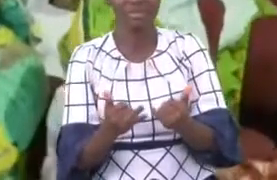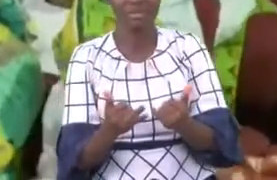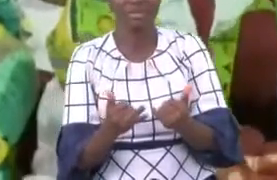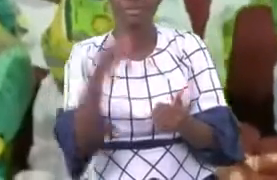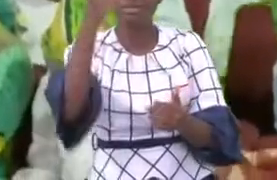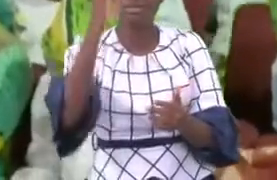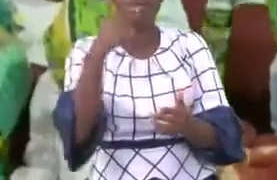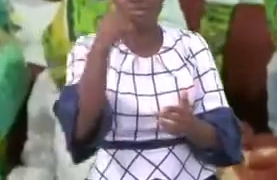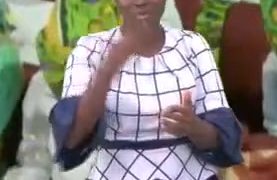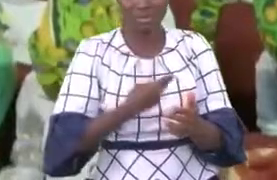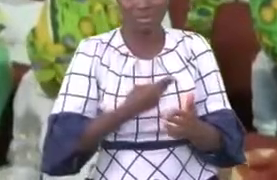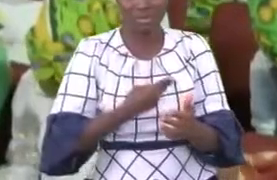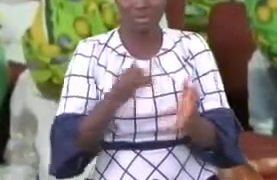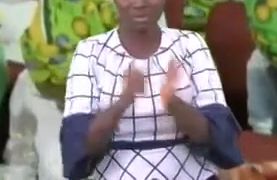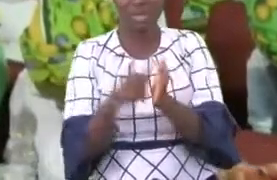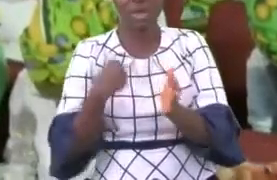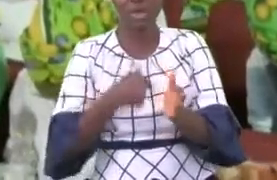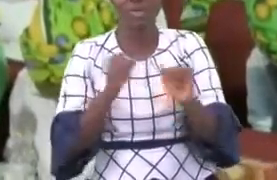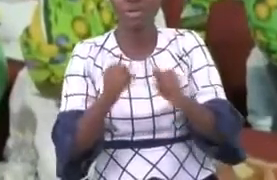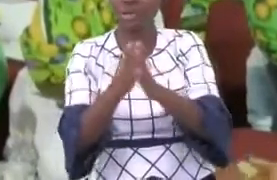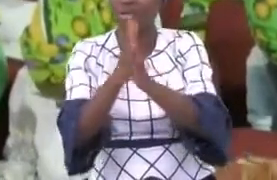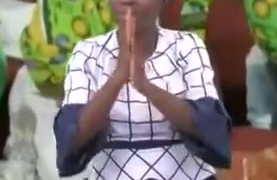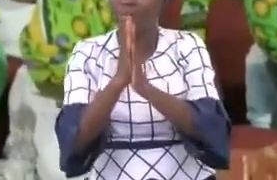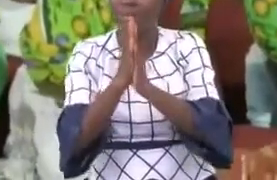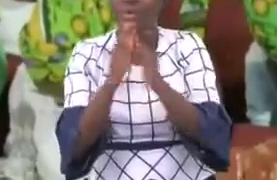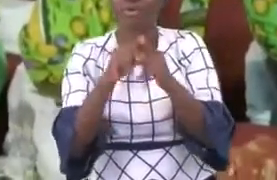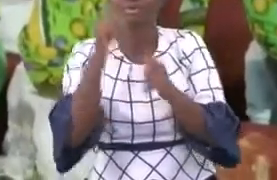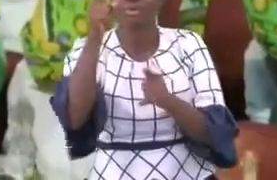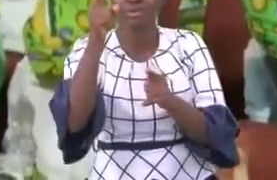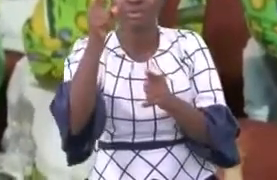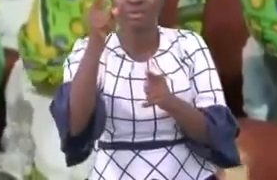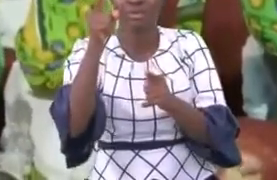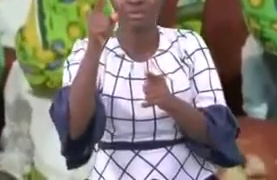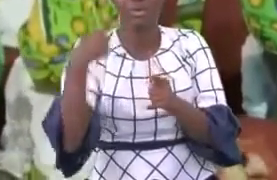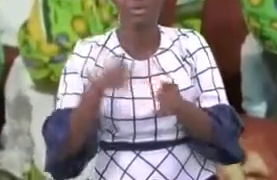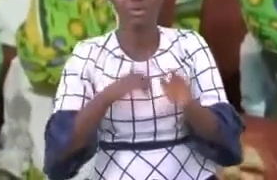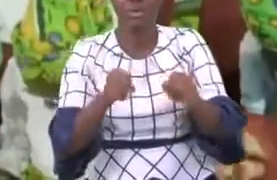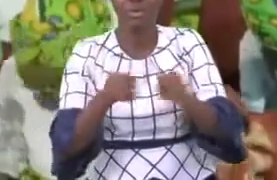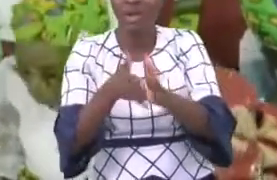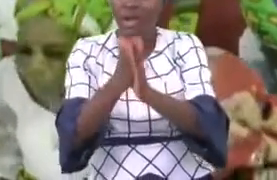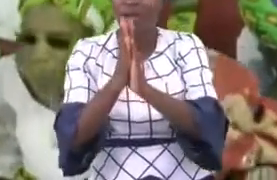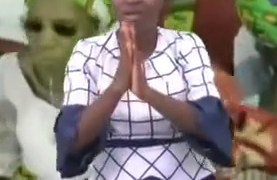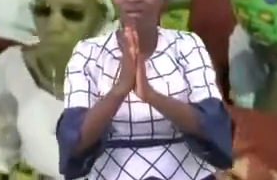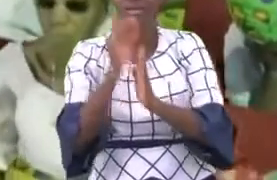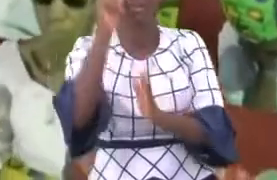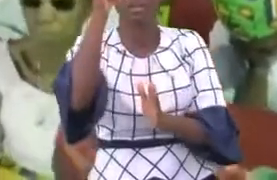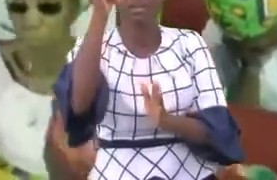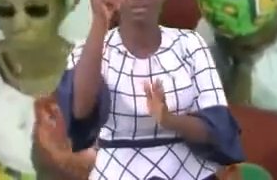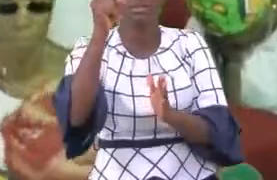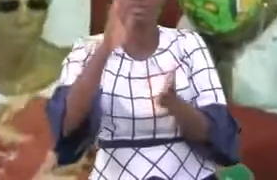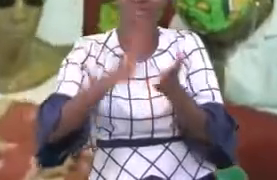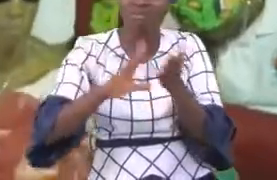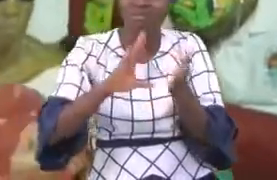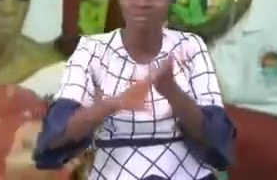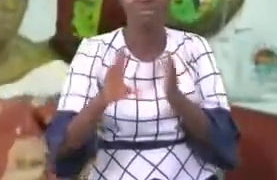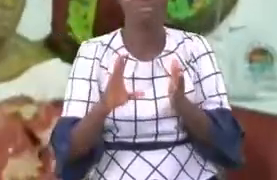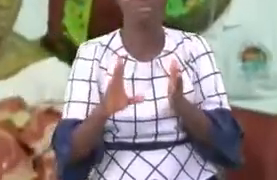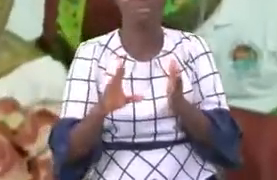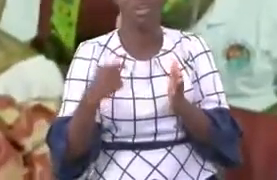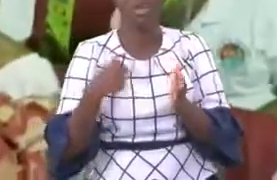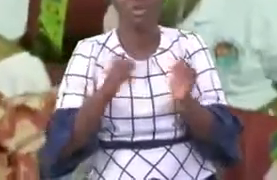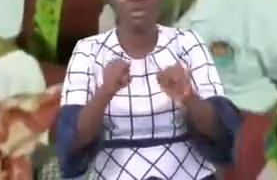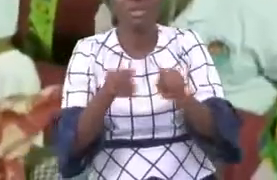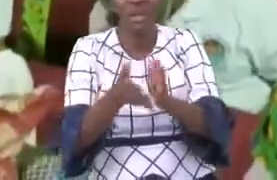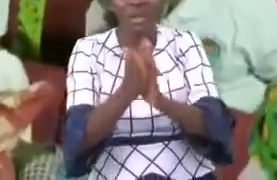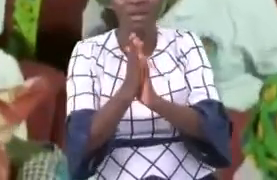of him the forgiveness, the salvation, the freedom from all the yoke